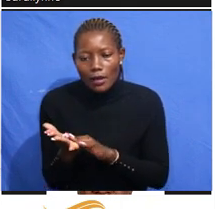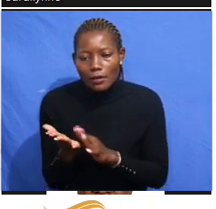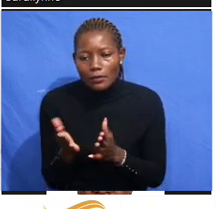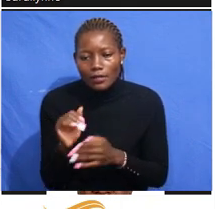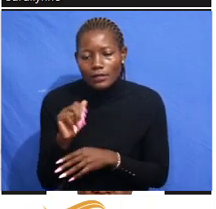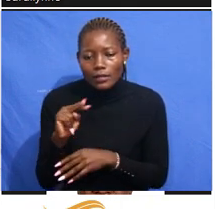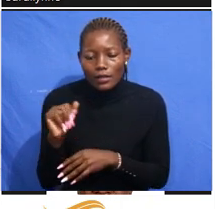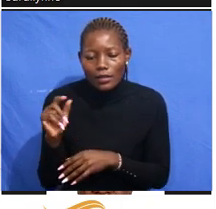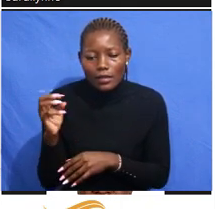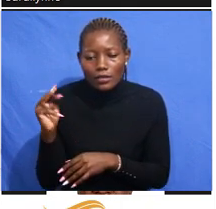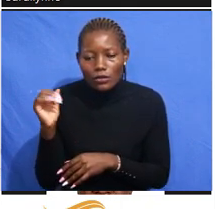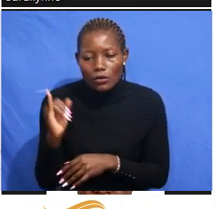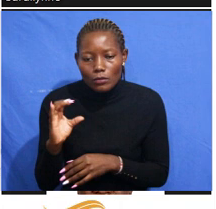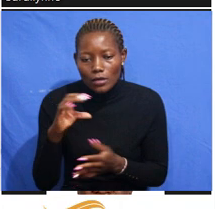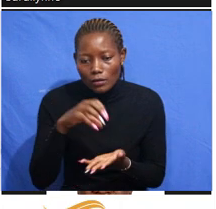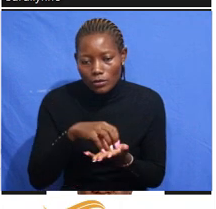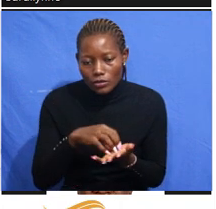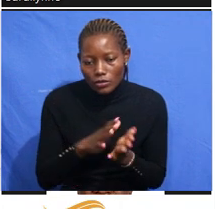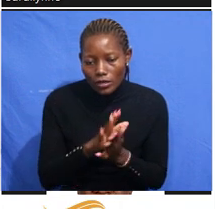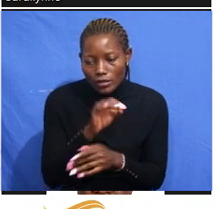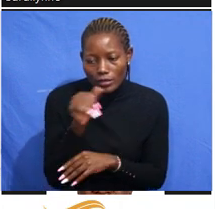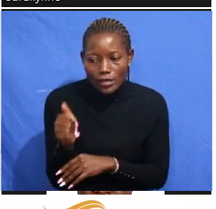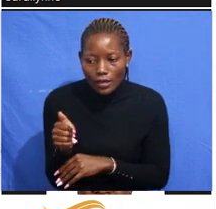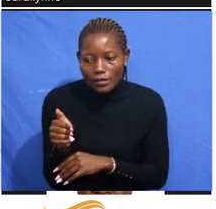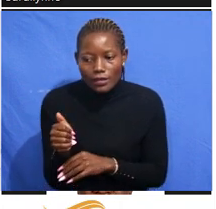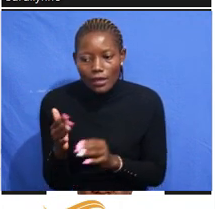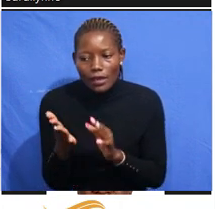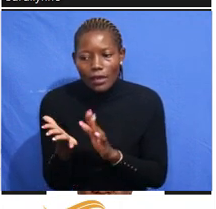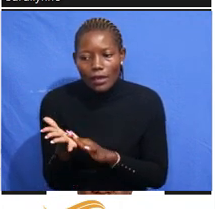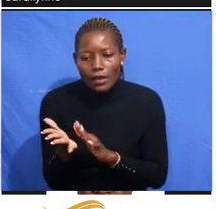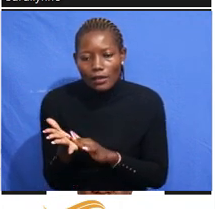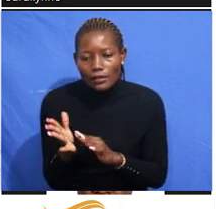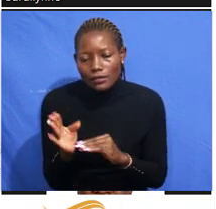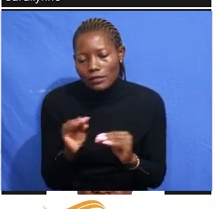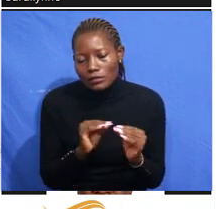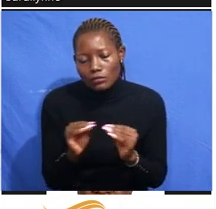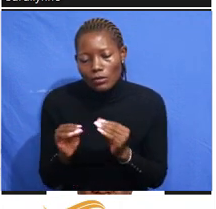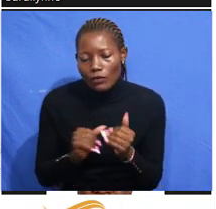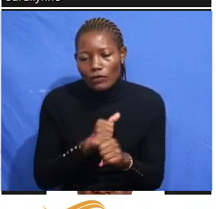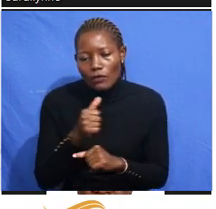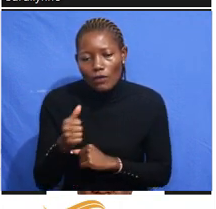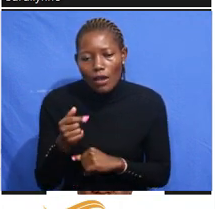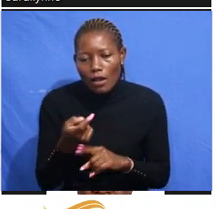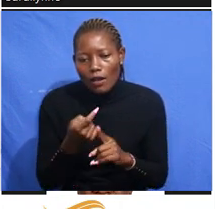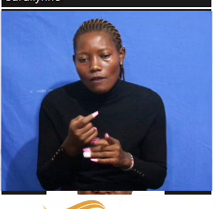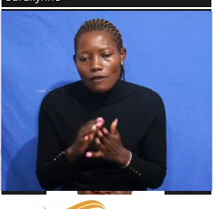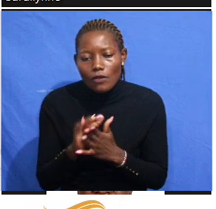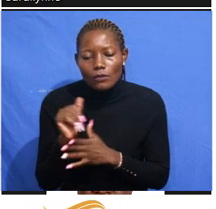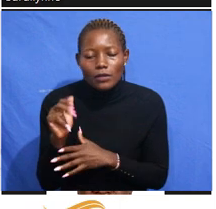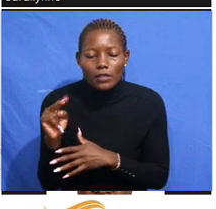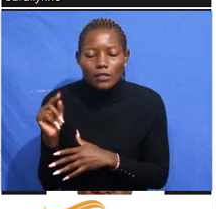to the arm, while pronation, the palm of the hand is turned or rotated away from the anatomical